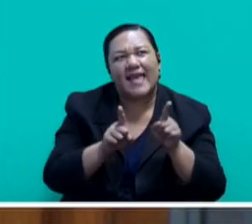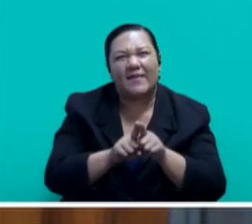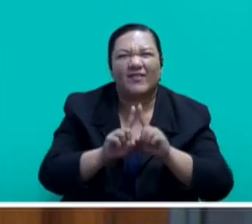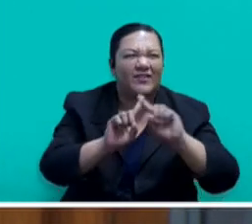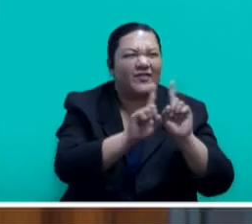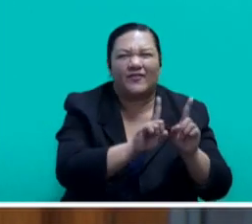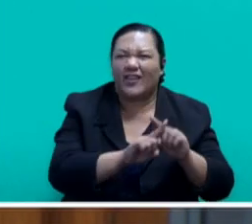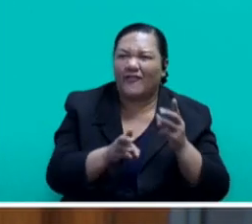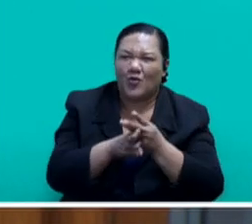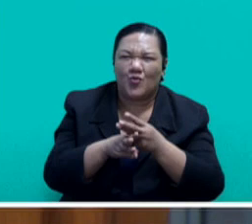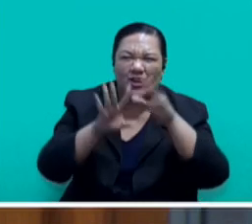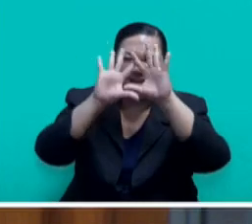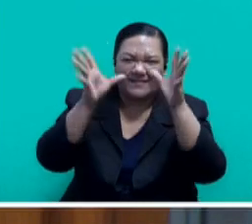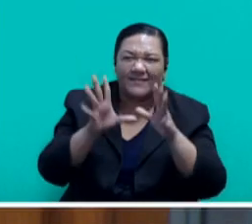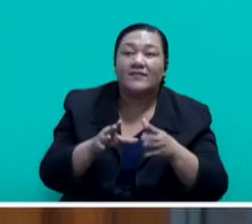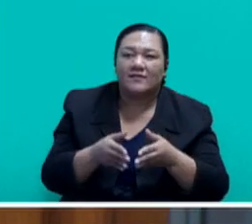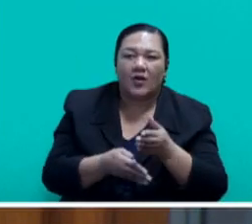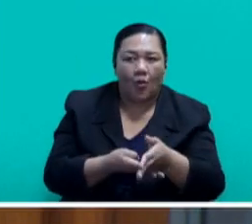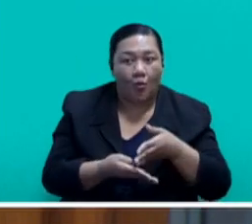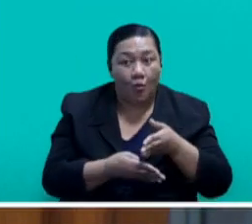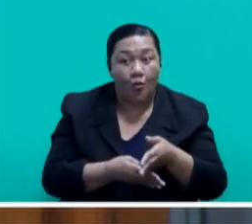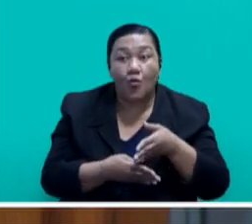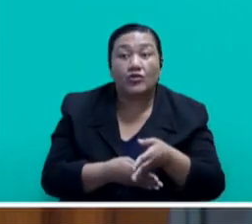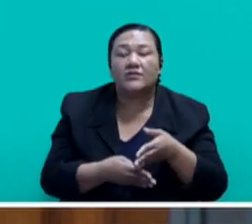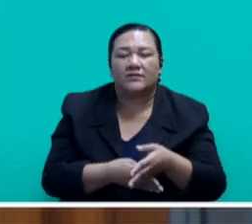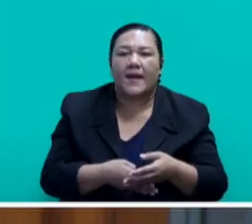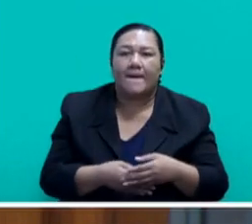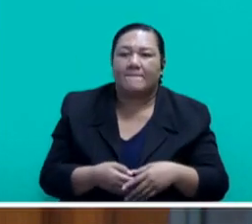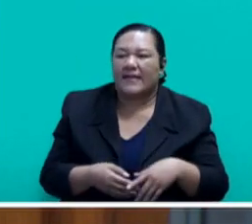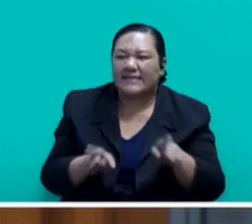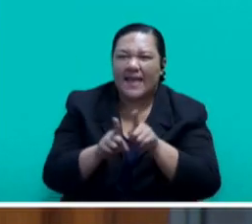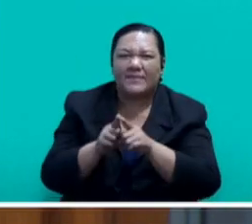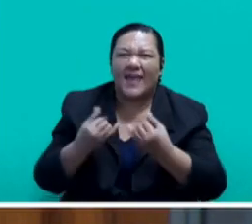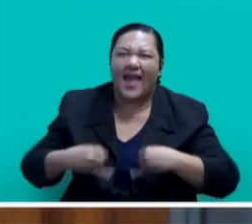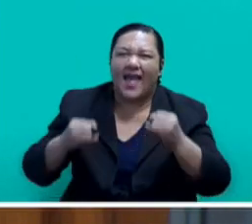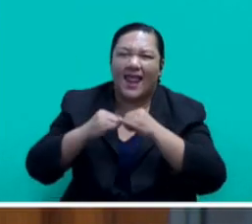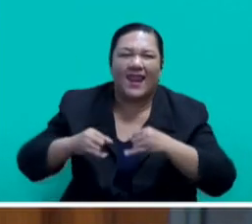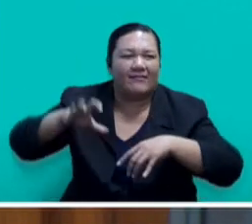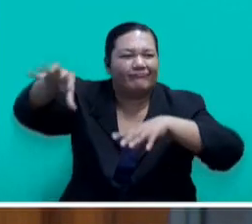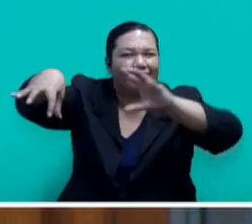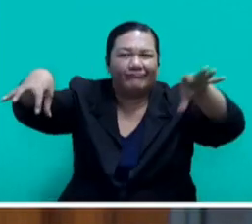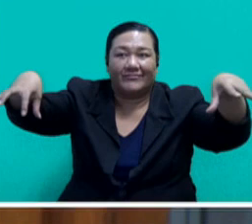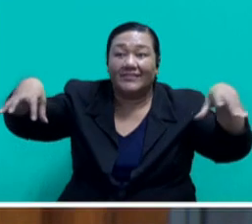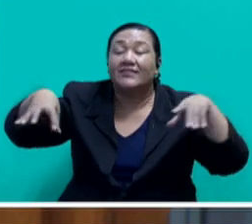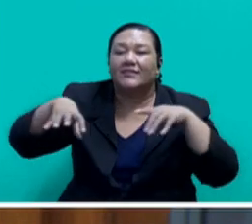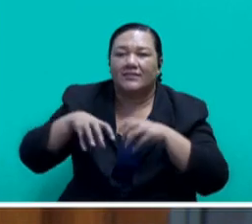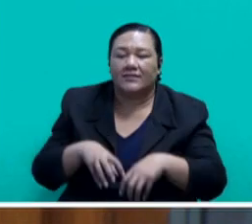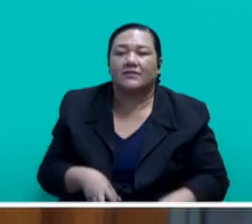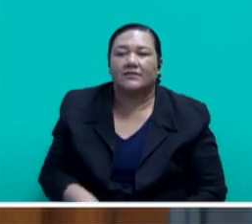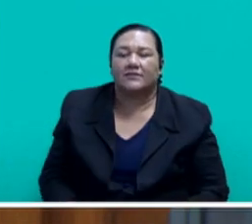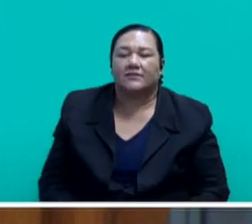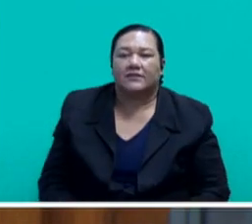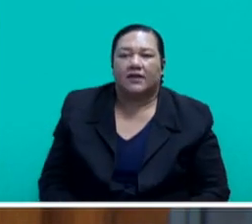Changing the economic model for maritime pine and introducing the commercial development aspect at the completion